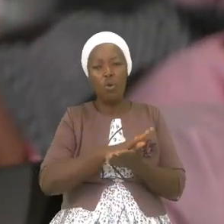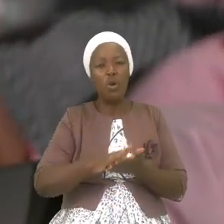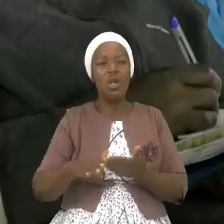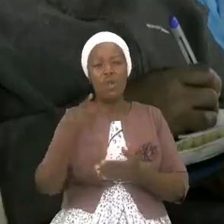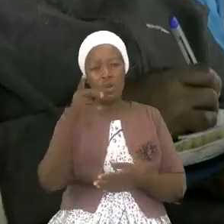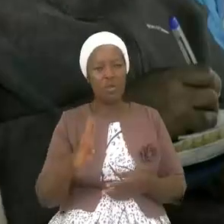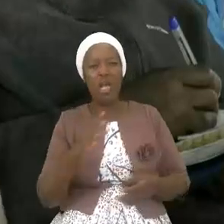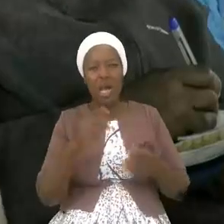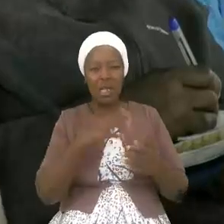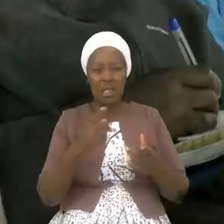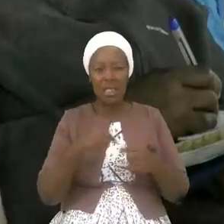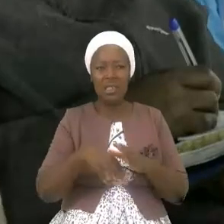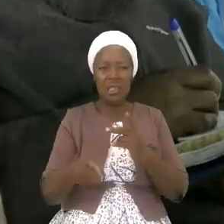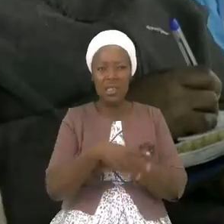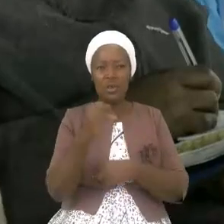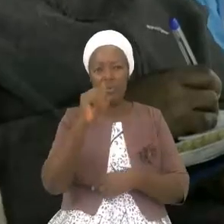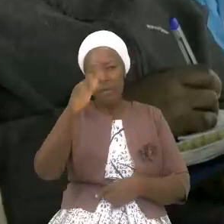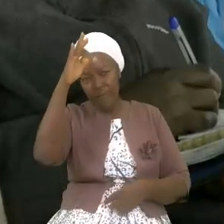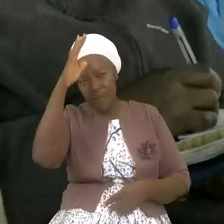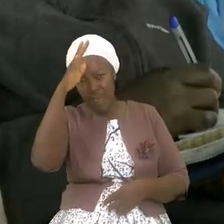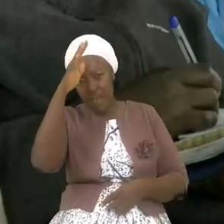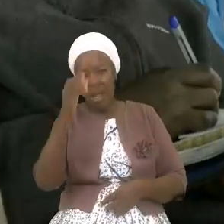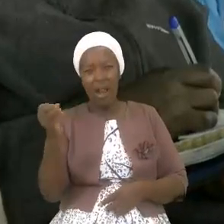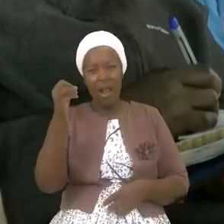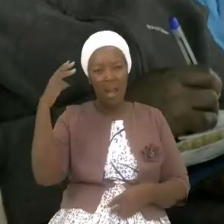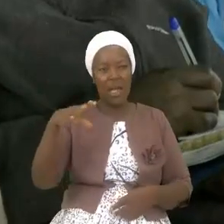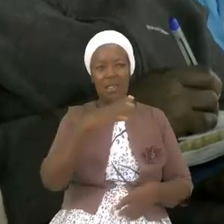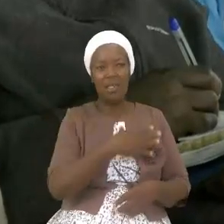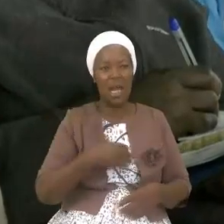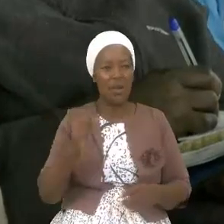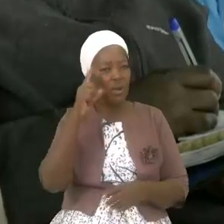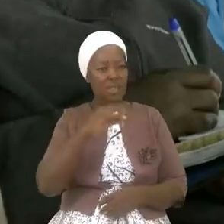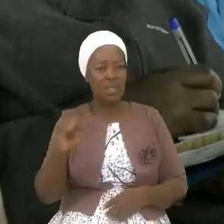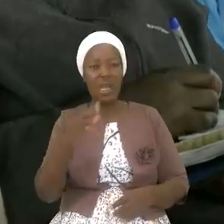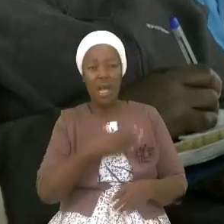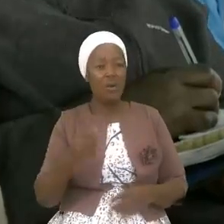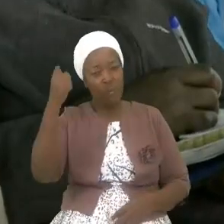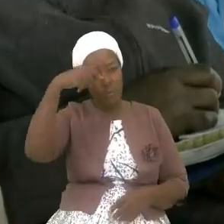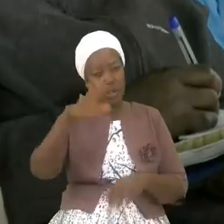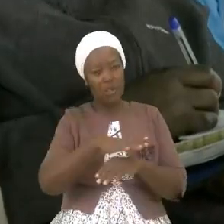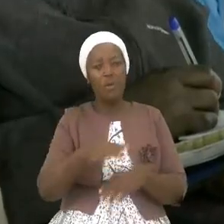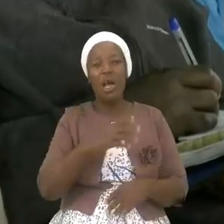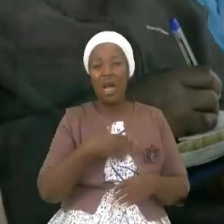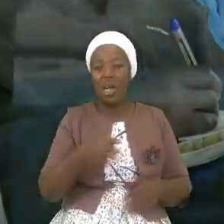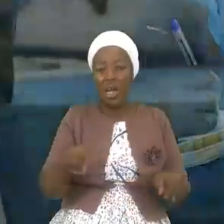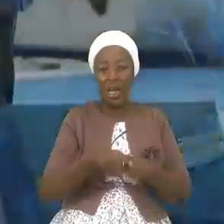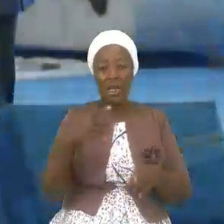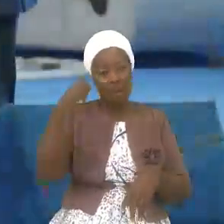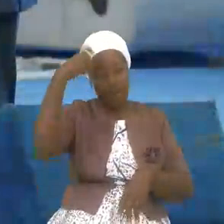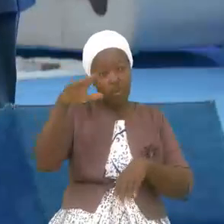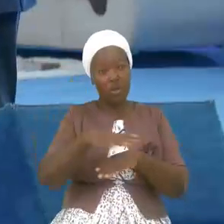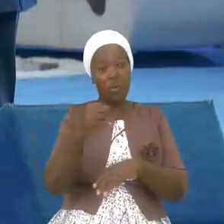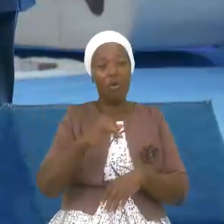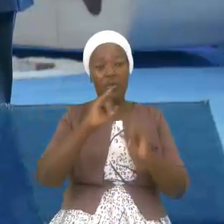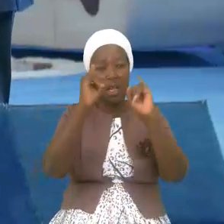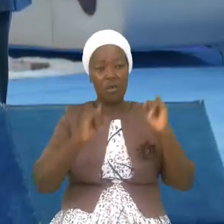and understanding and wisdom, like the wisdom of the gods, was found in him, whom the